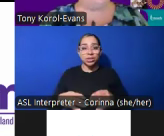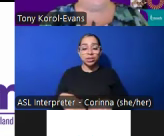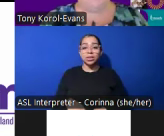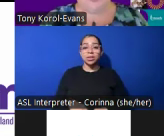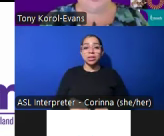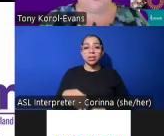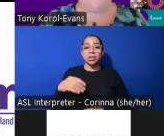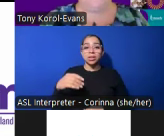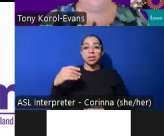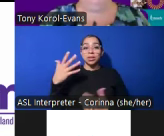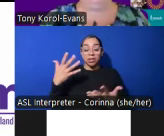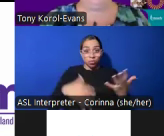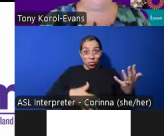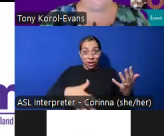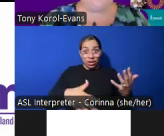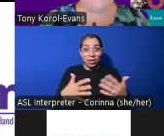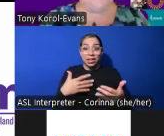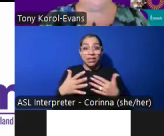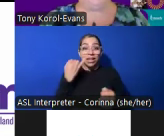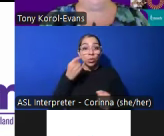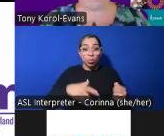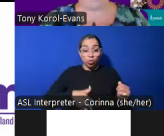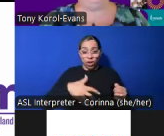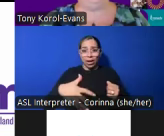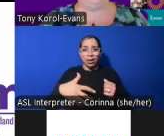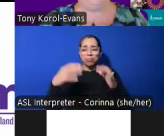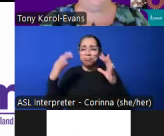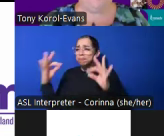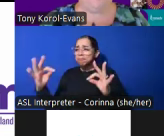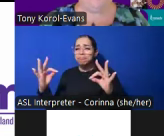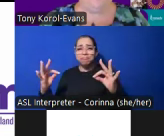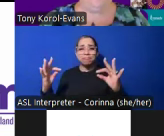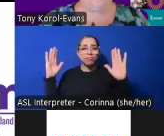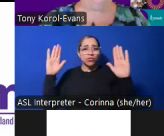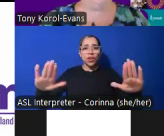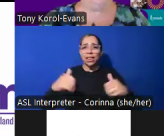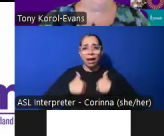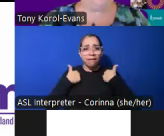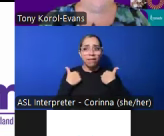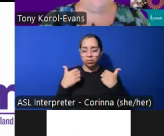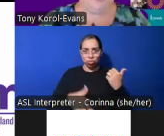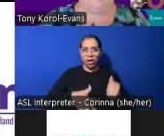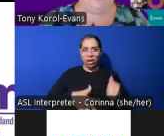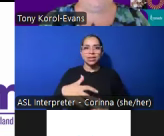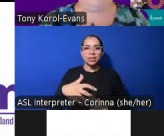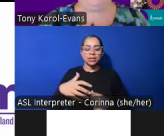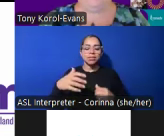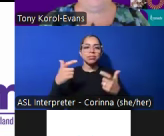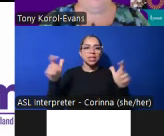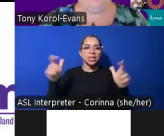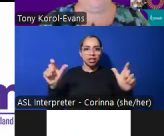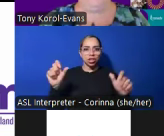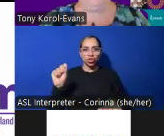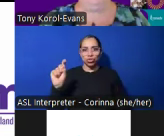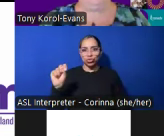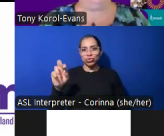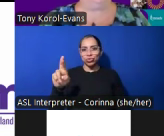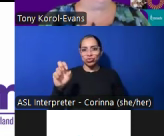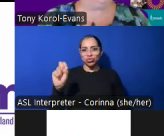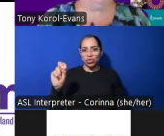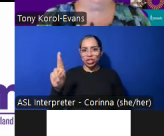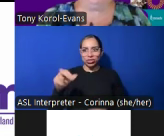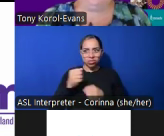of situations, pregnancy is a major stressor. And talking about it is stressful.